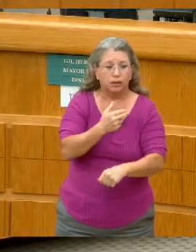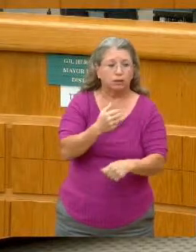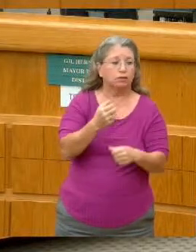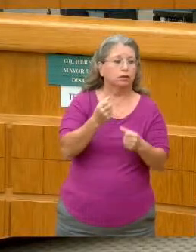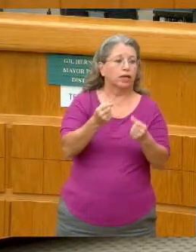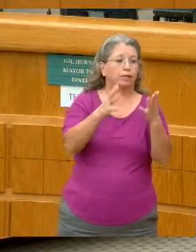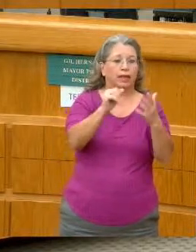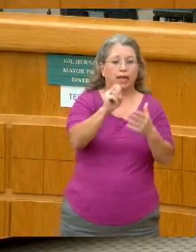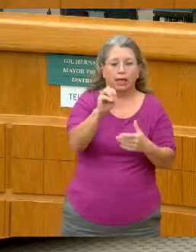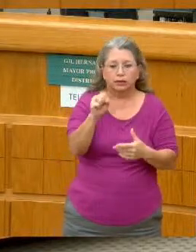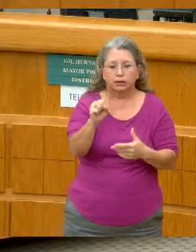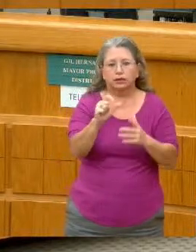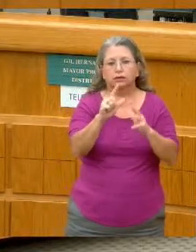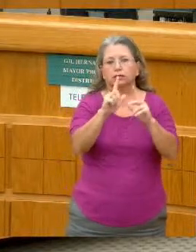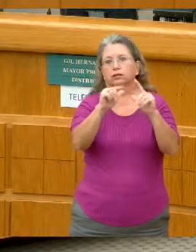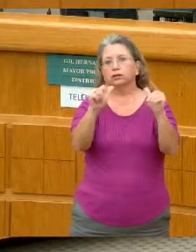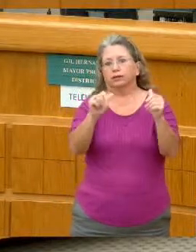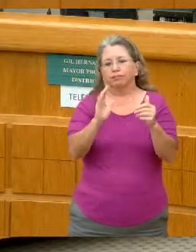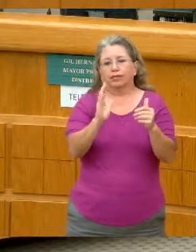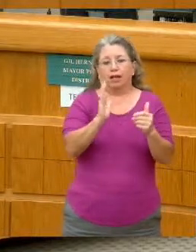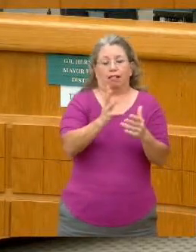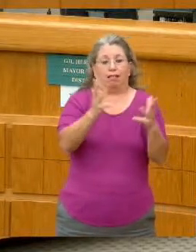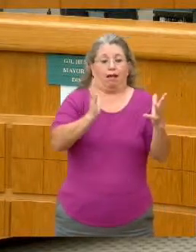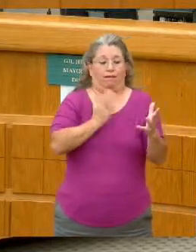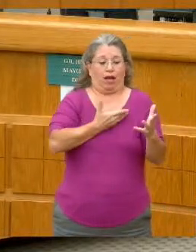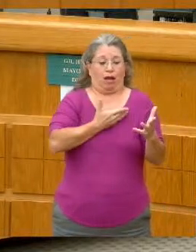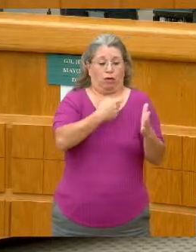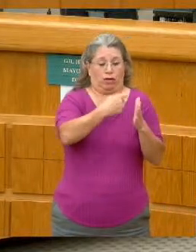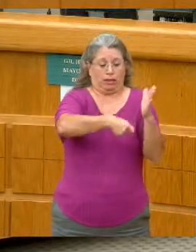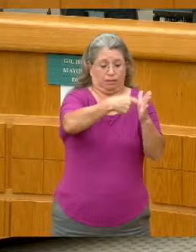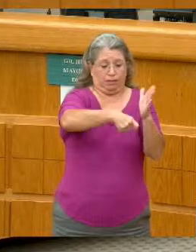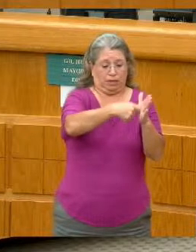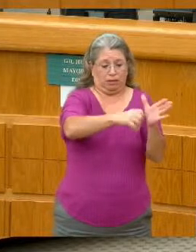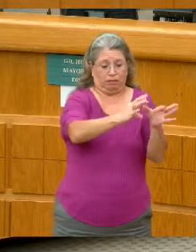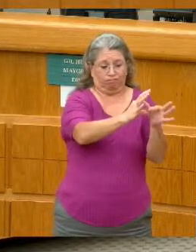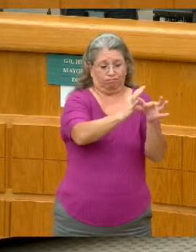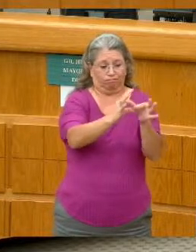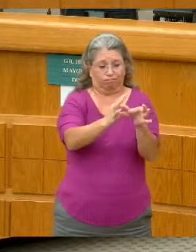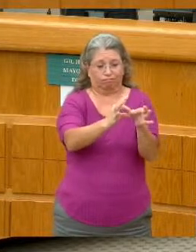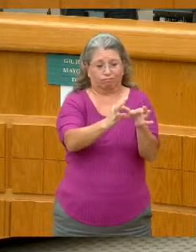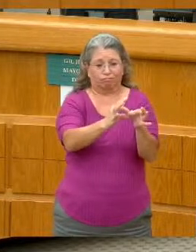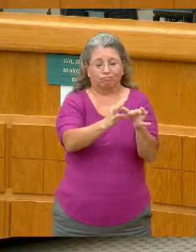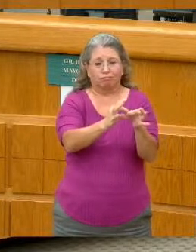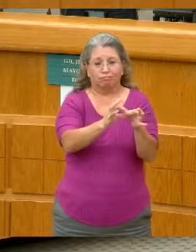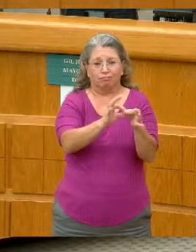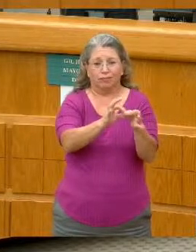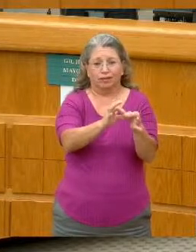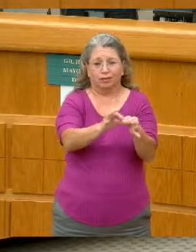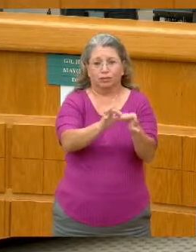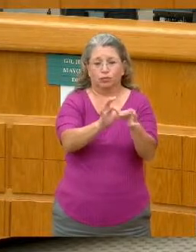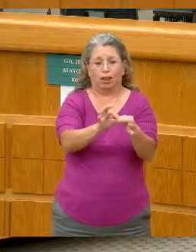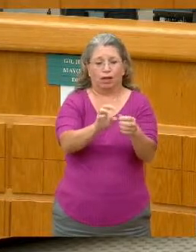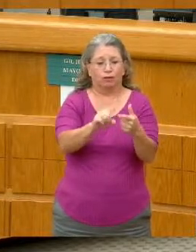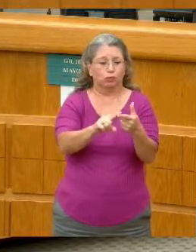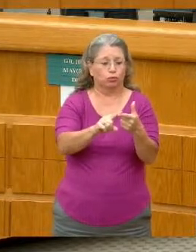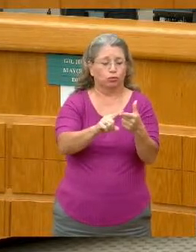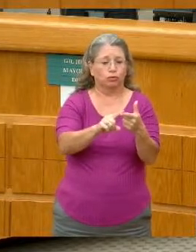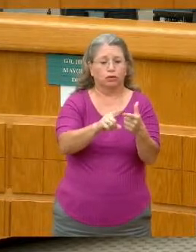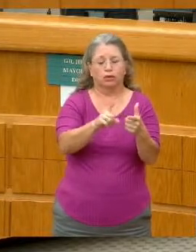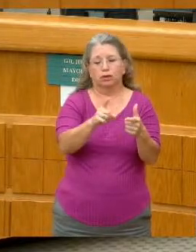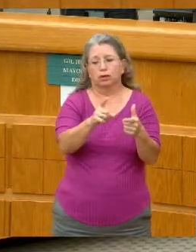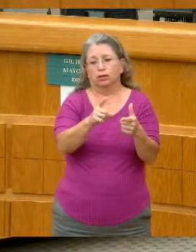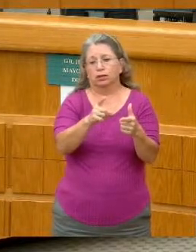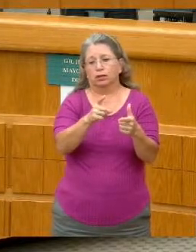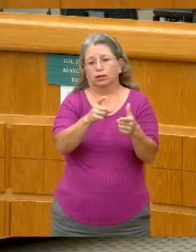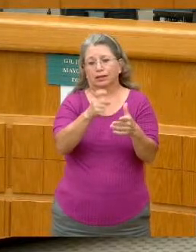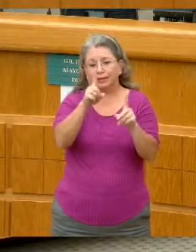because a lot of our expenses are tied to the cost of the testing materials, as well as the first responder costs, the